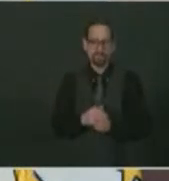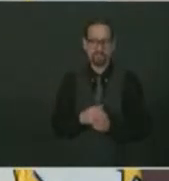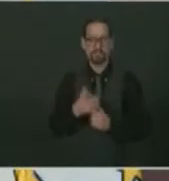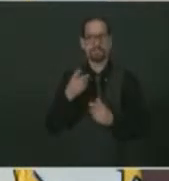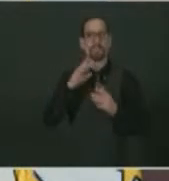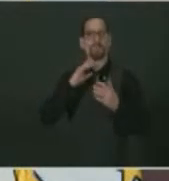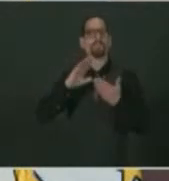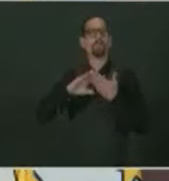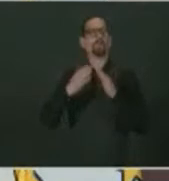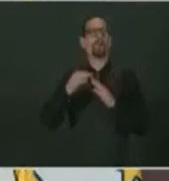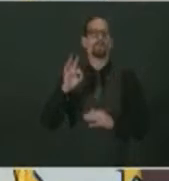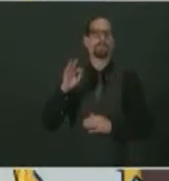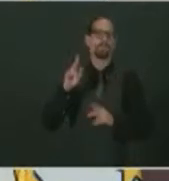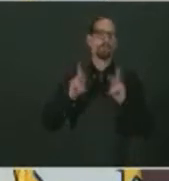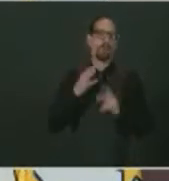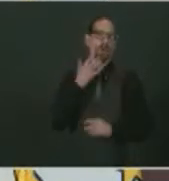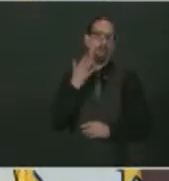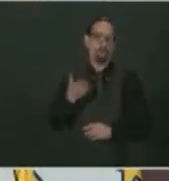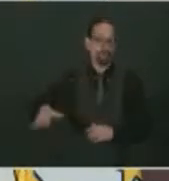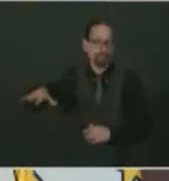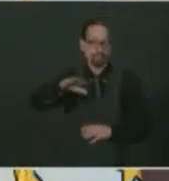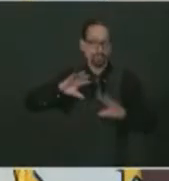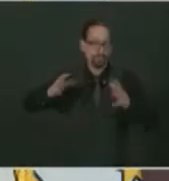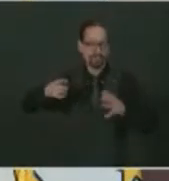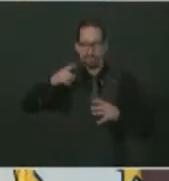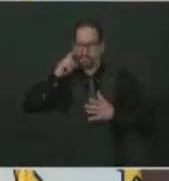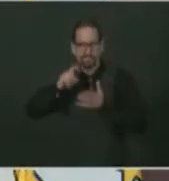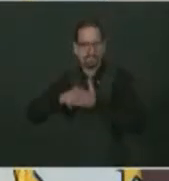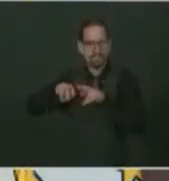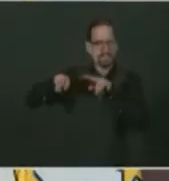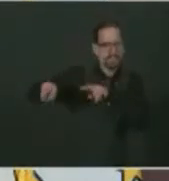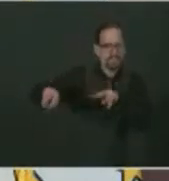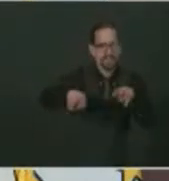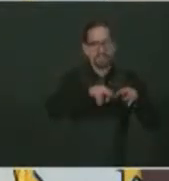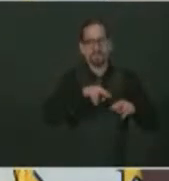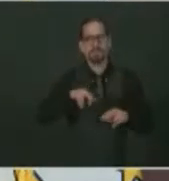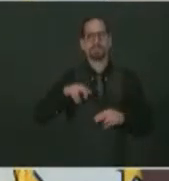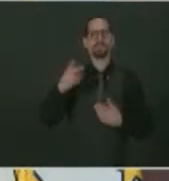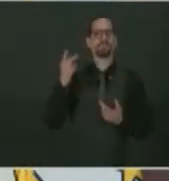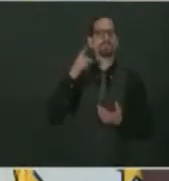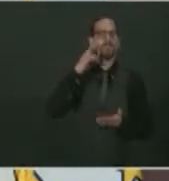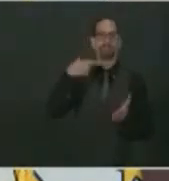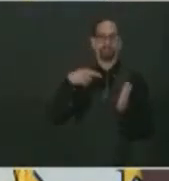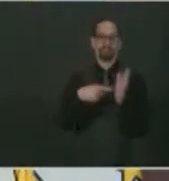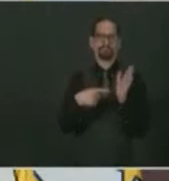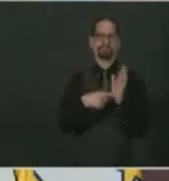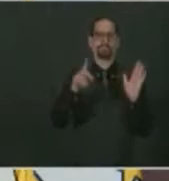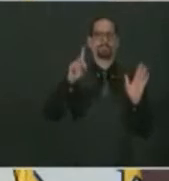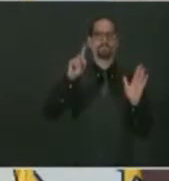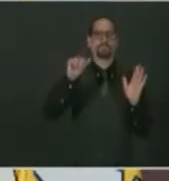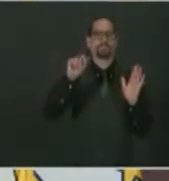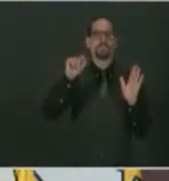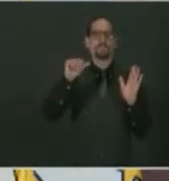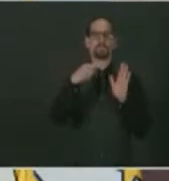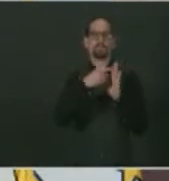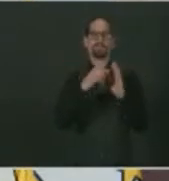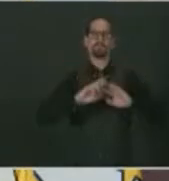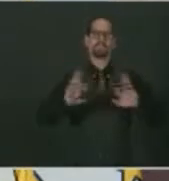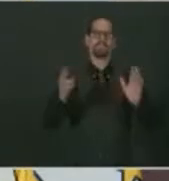color. We know from our data that our communities of color have been hit hardest